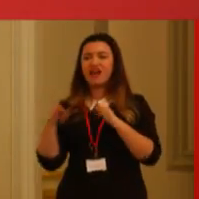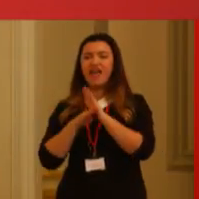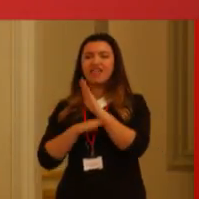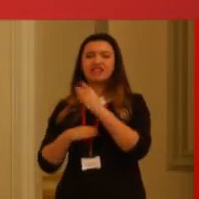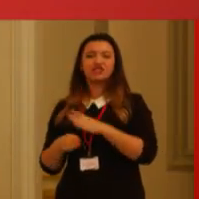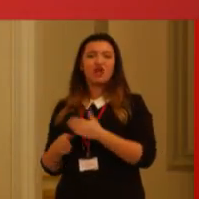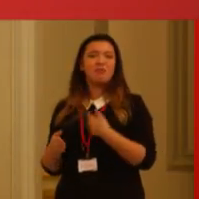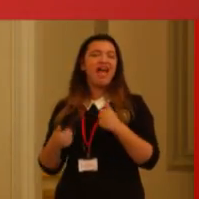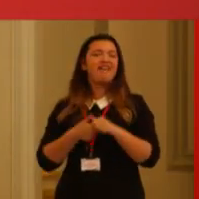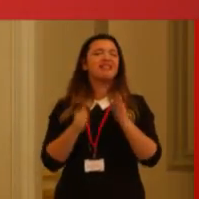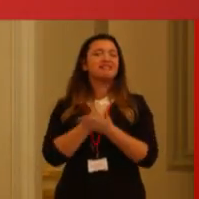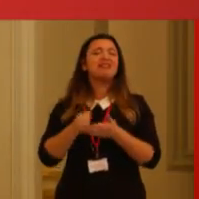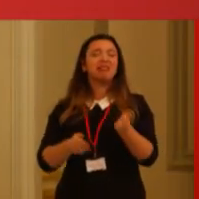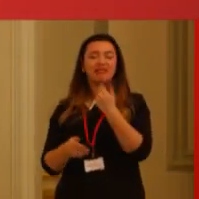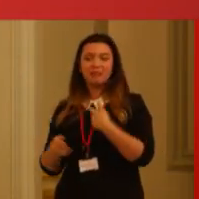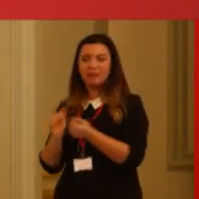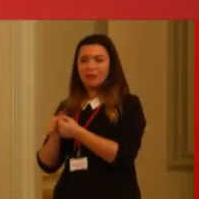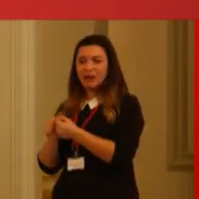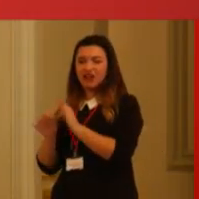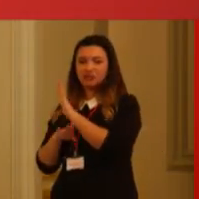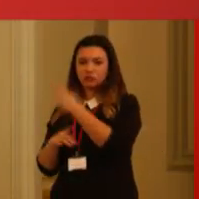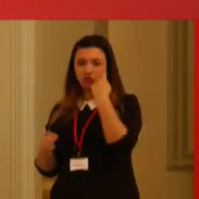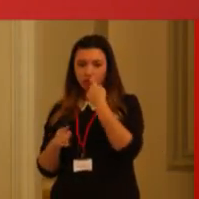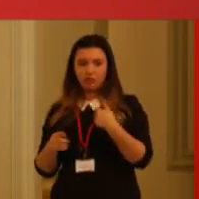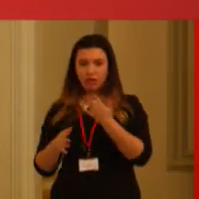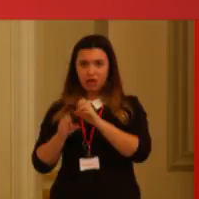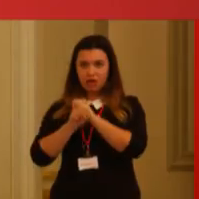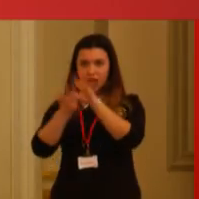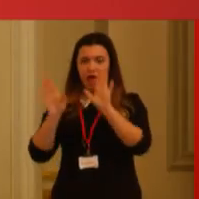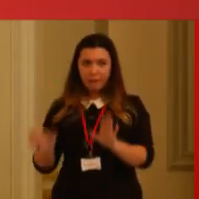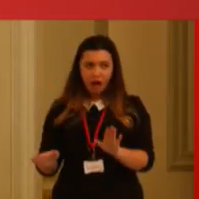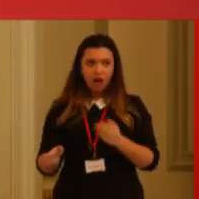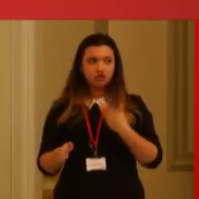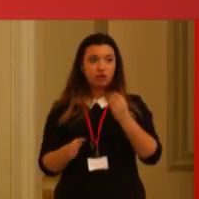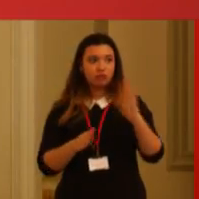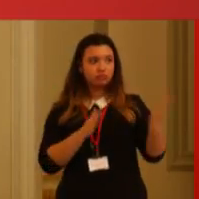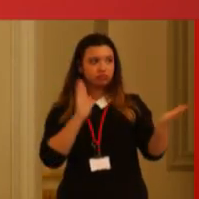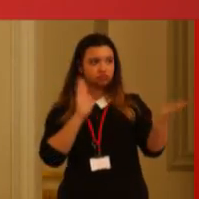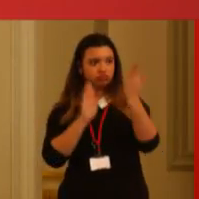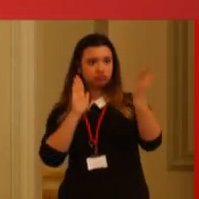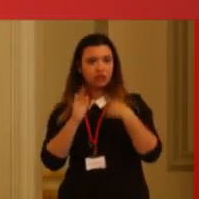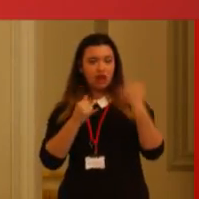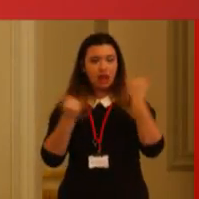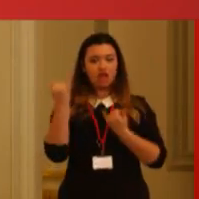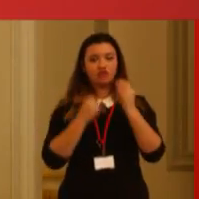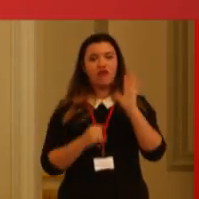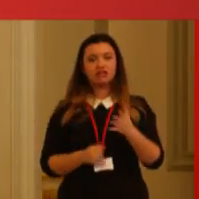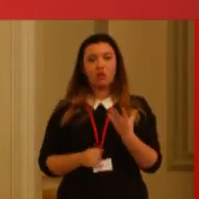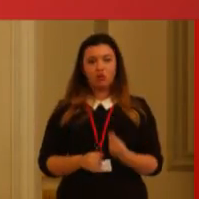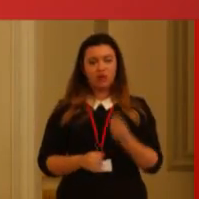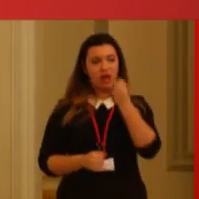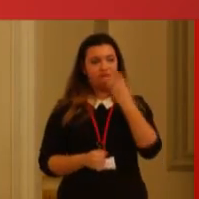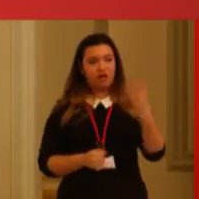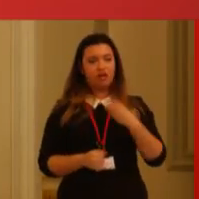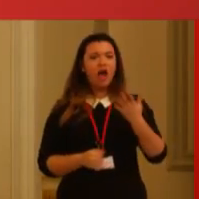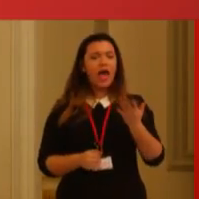to marry, like, is life without marriage possible? We've published so much, and there was like rebellion. They were like saying women